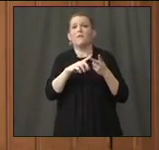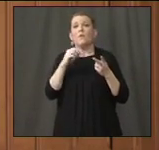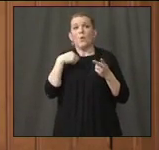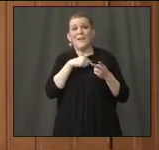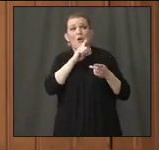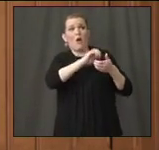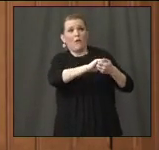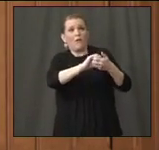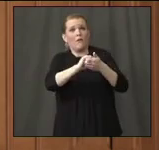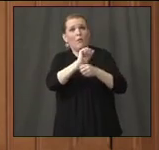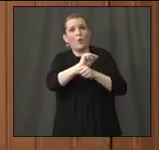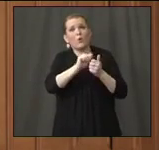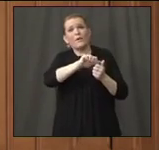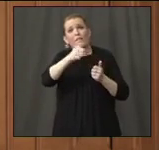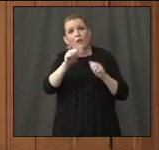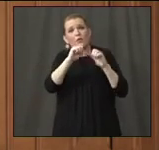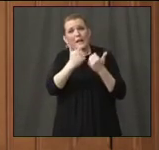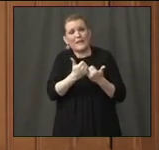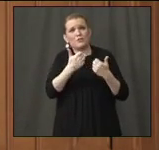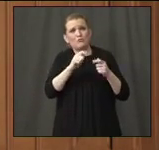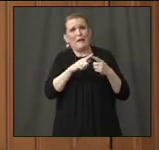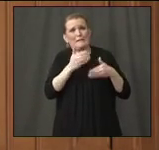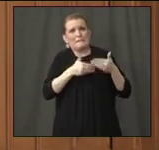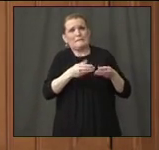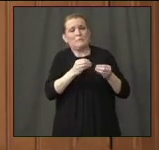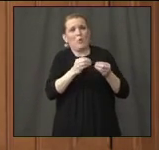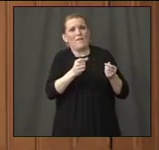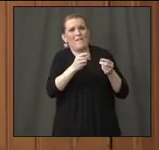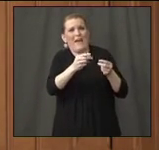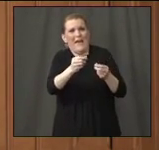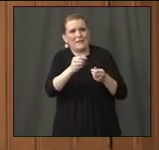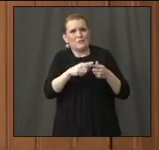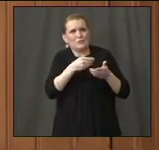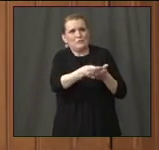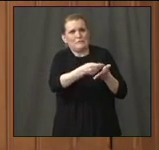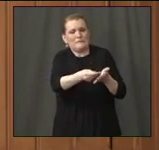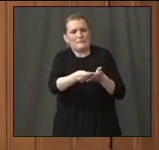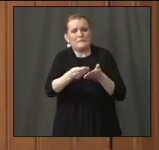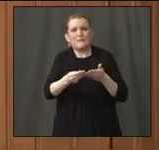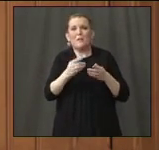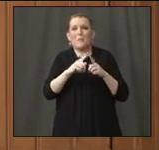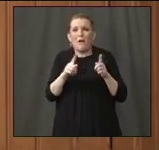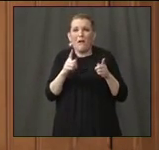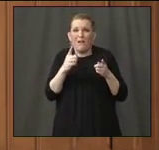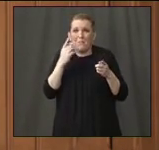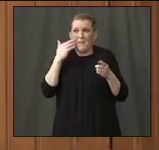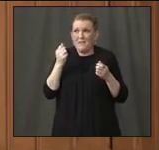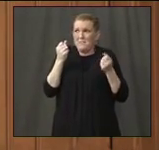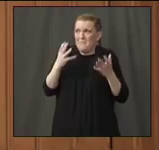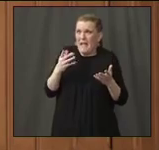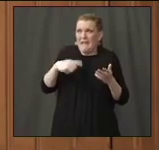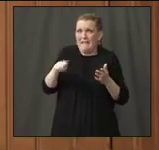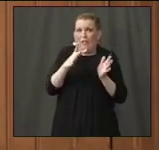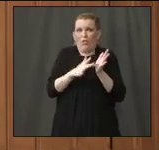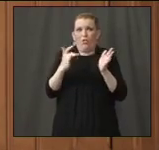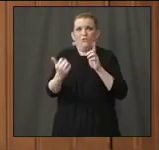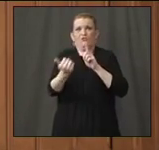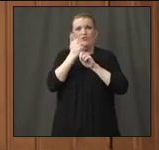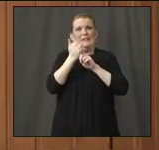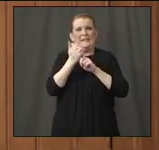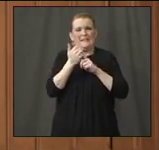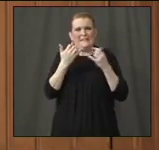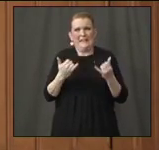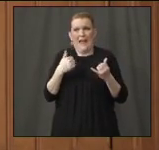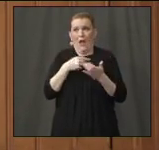hard to diligence every lead that comes in and not be haphazard about it. But we have been very aggressive when we do have